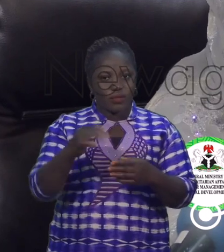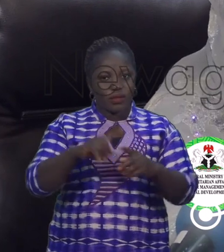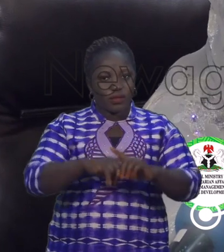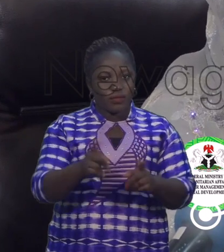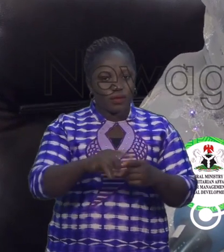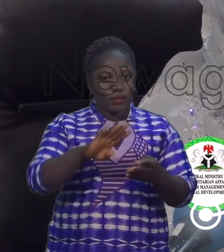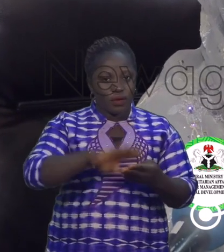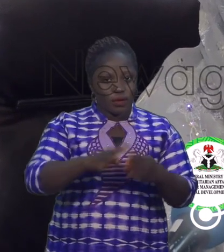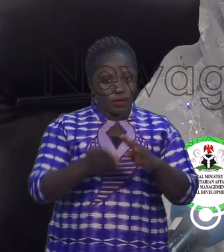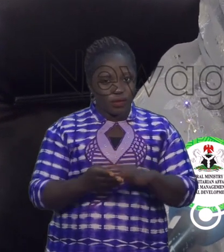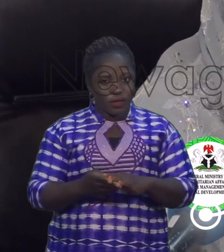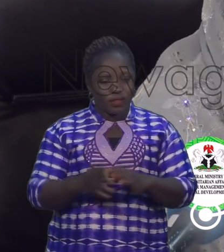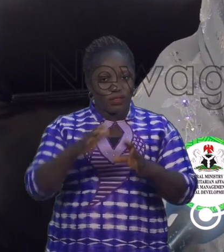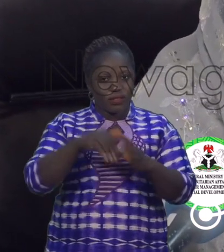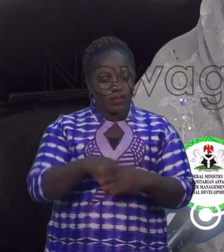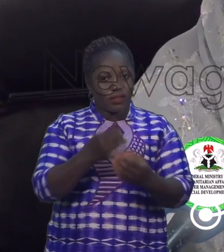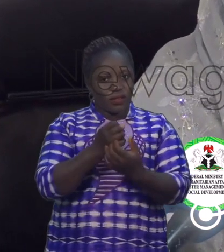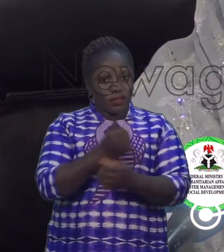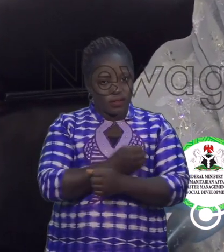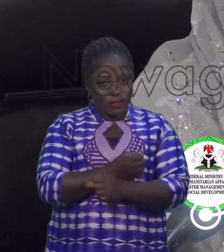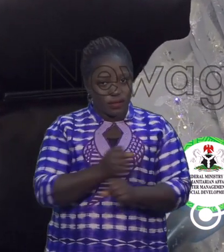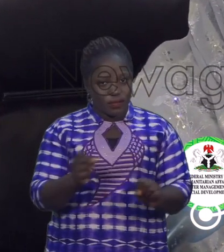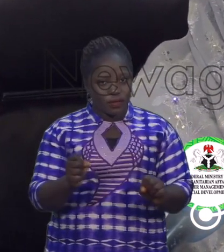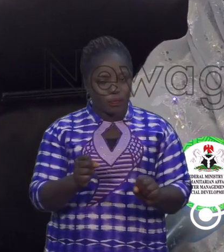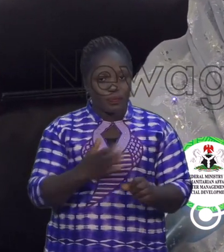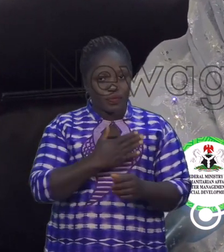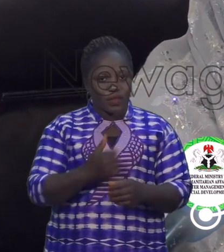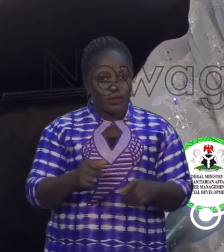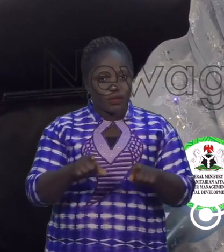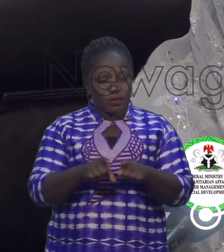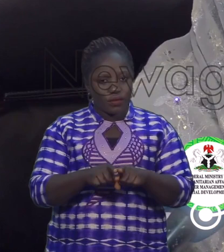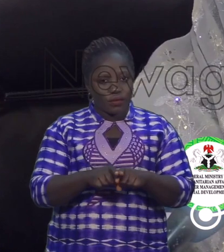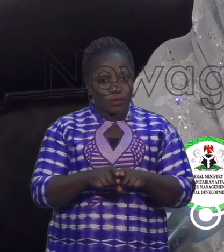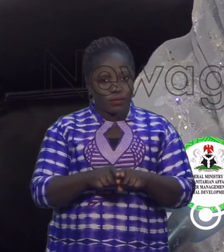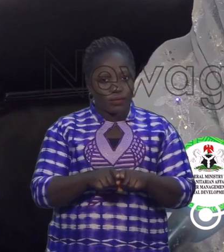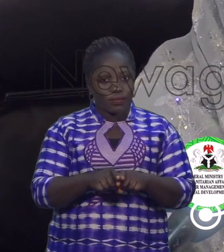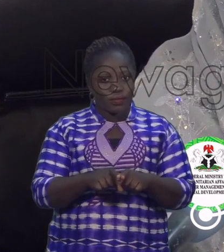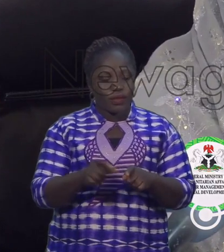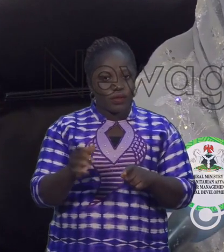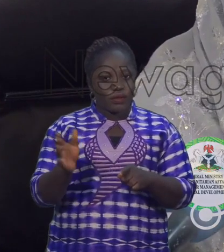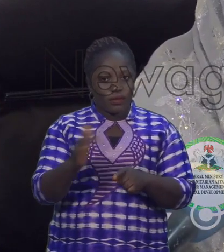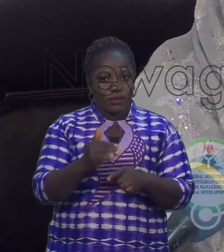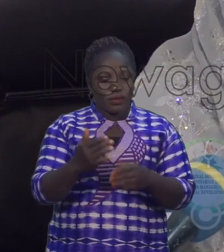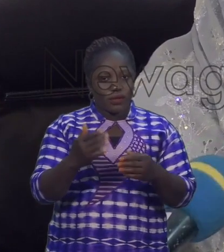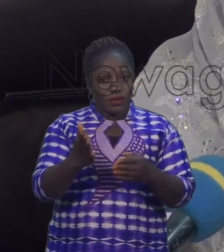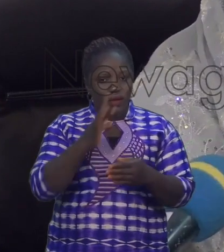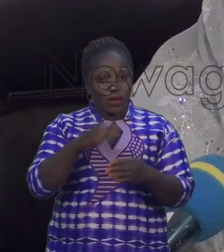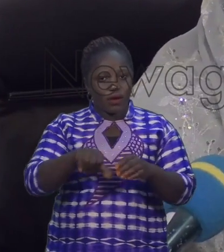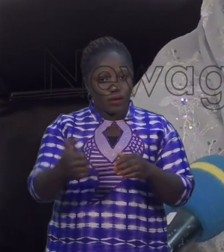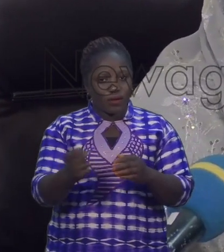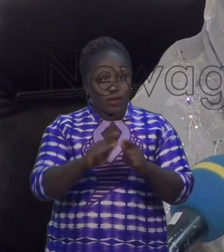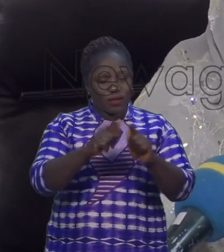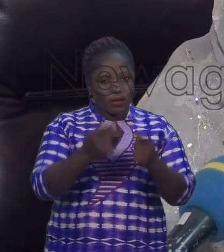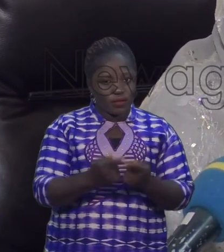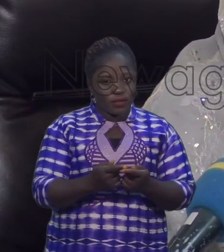respective communities in safety and in dignity. And we have government